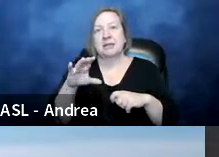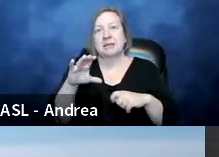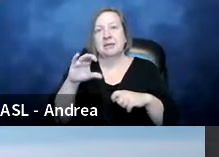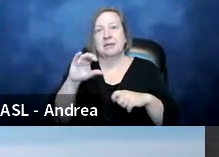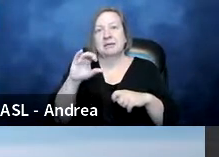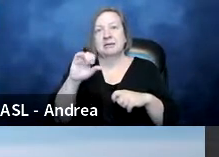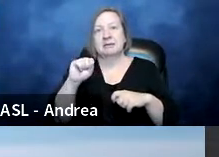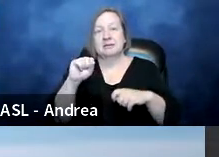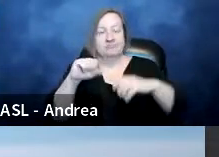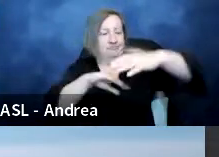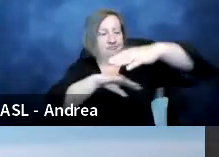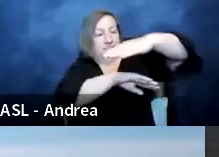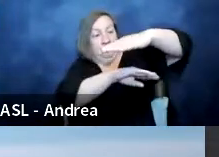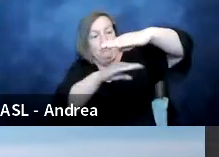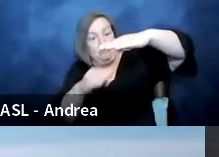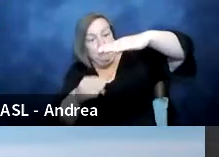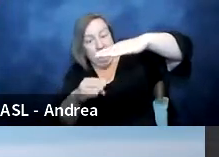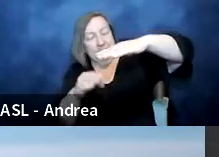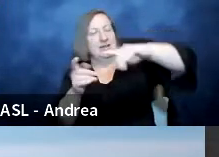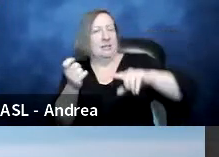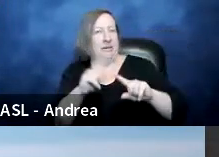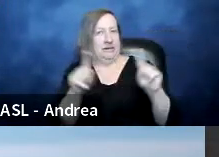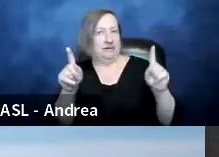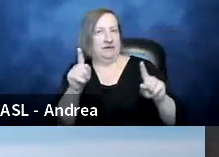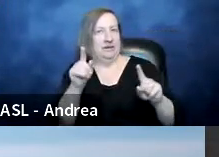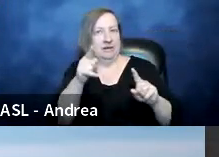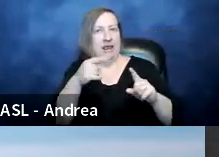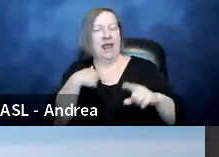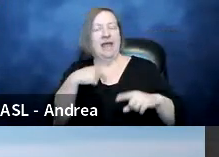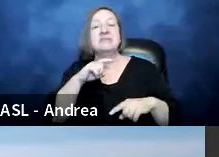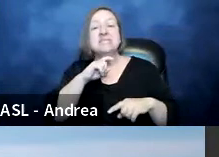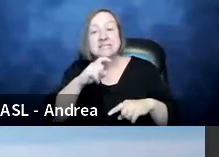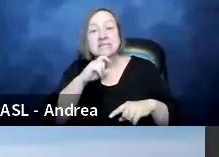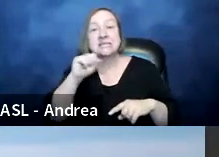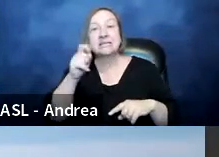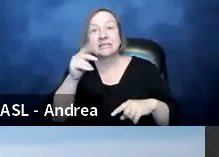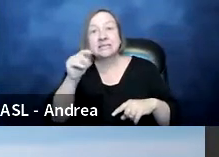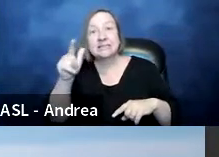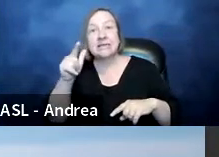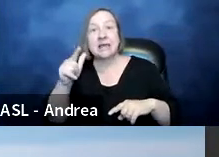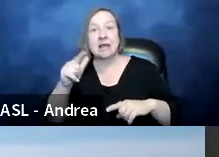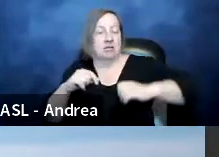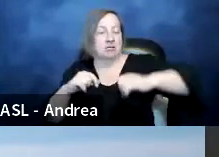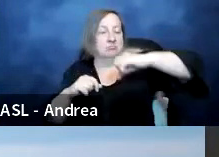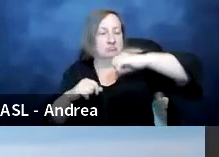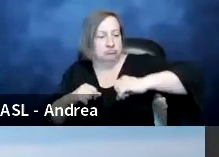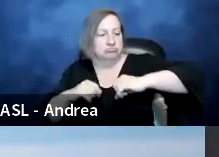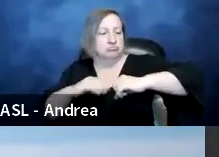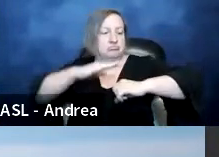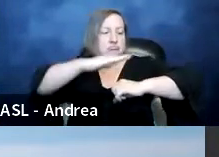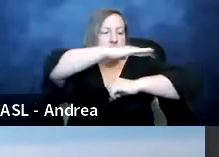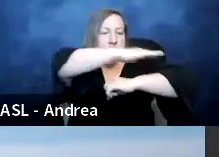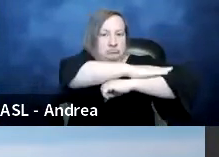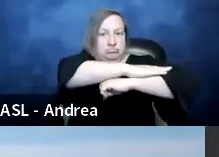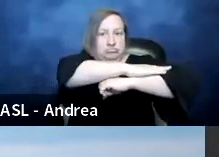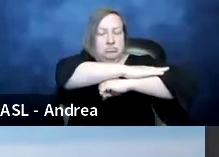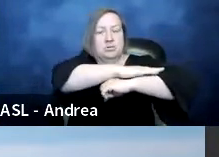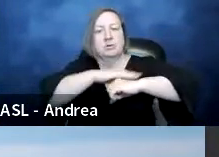haunch girders, this just reflects steel girders sitting on top of the pier, the